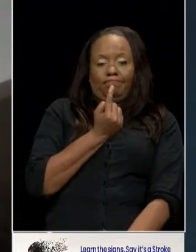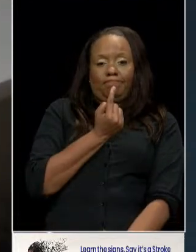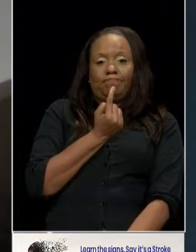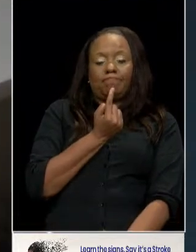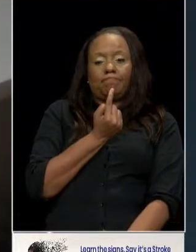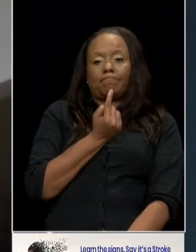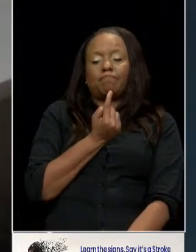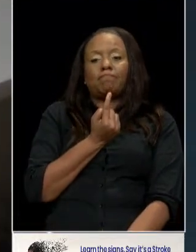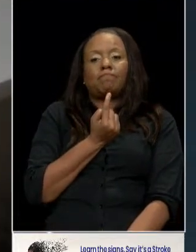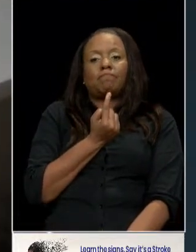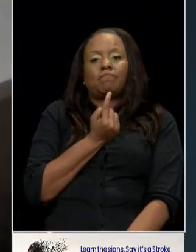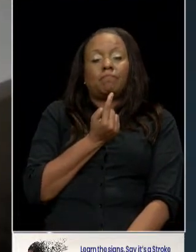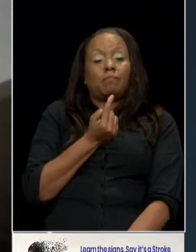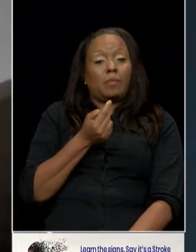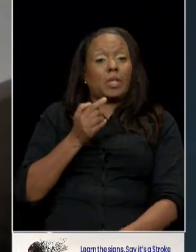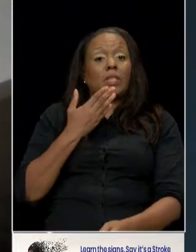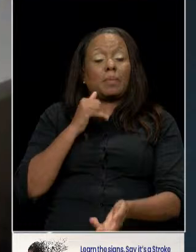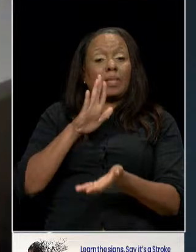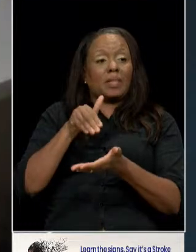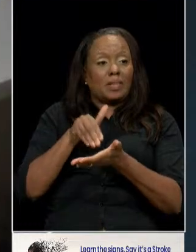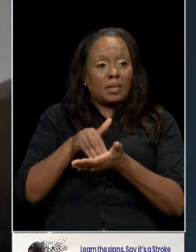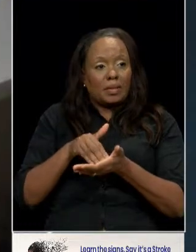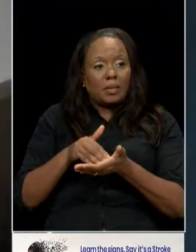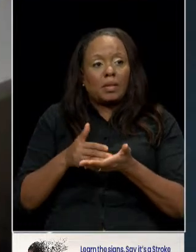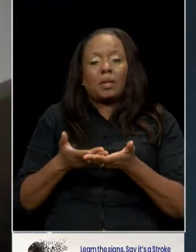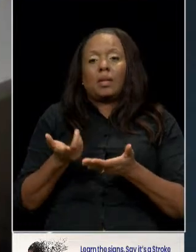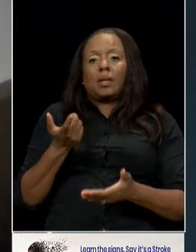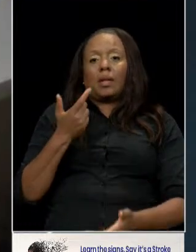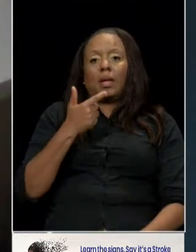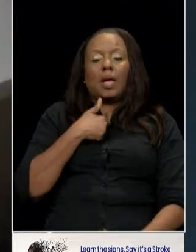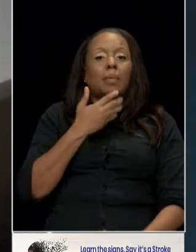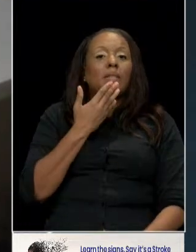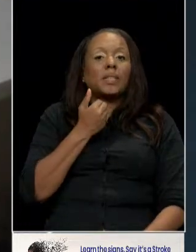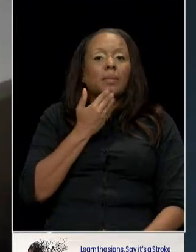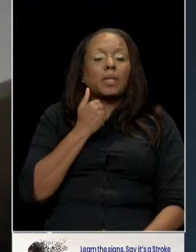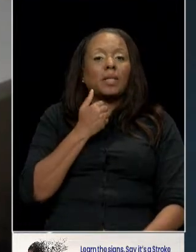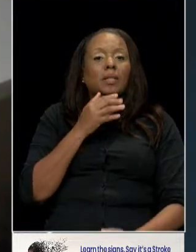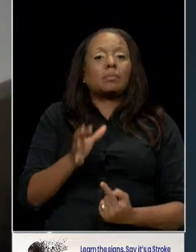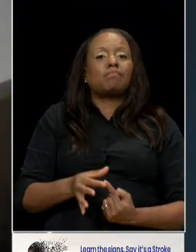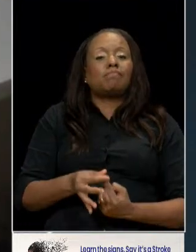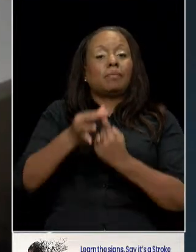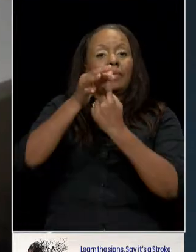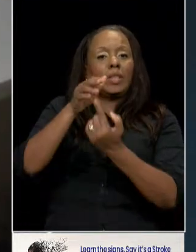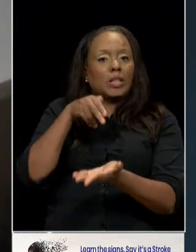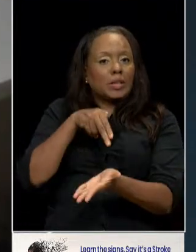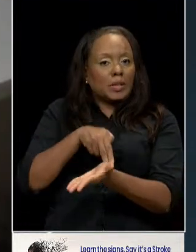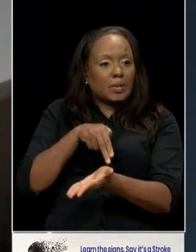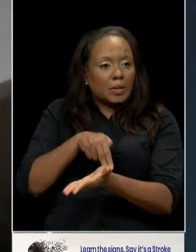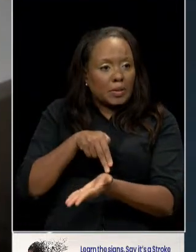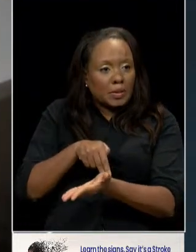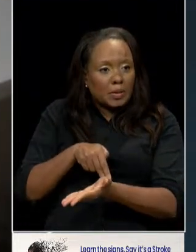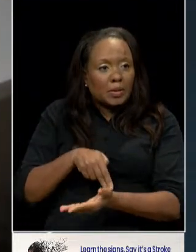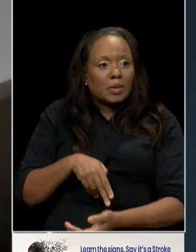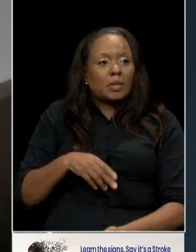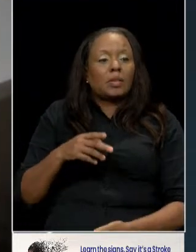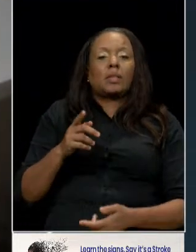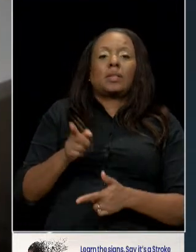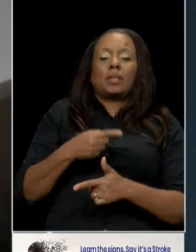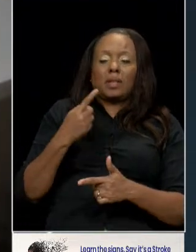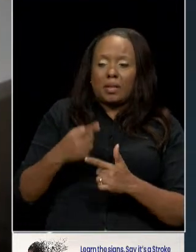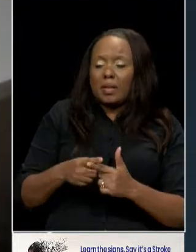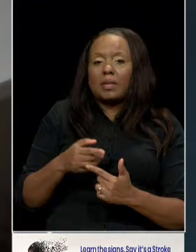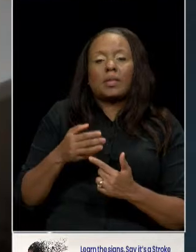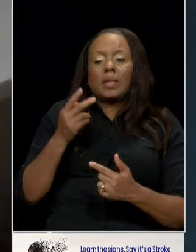a consultant diabetologist, myself as a diabetes specialist nurse, podiatrist, i.e. Tony,